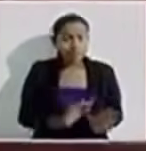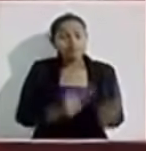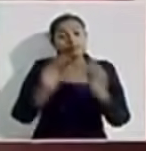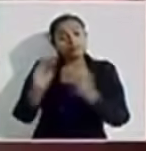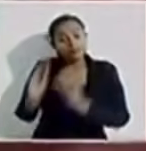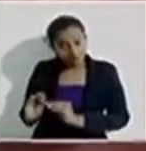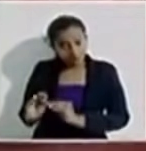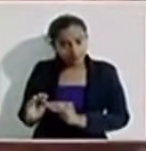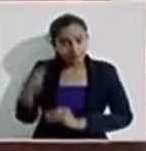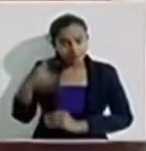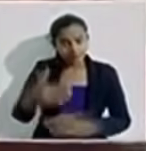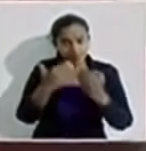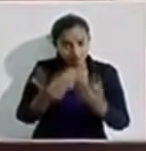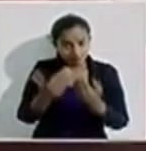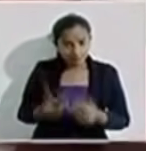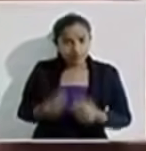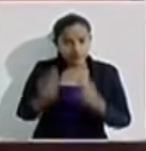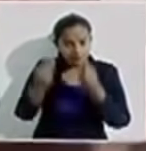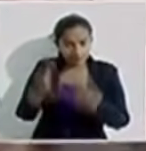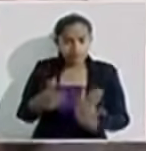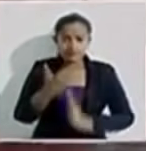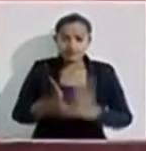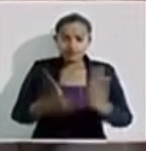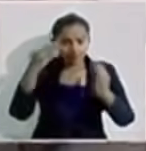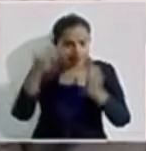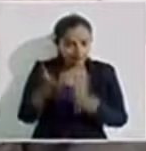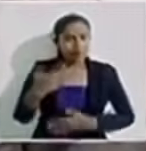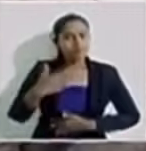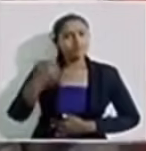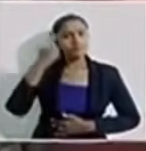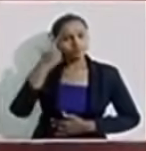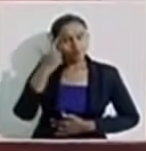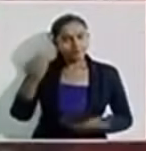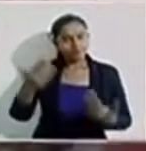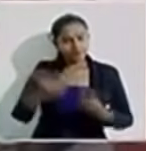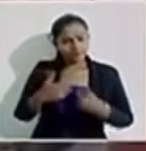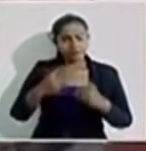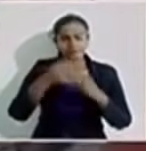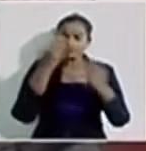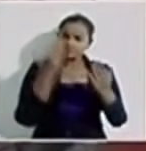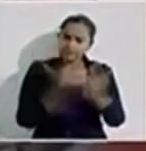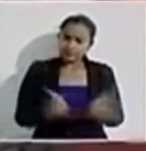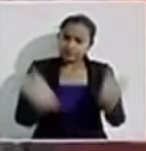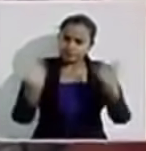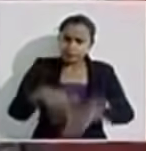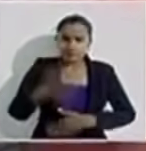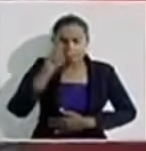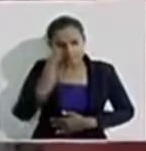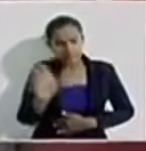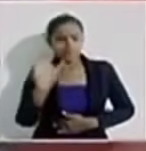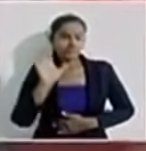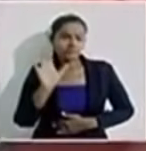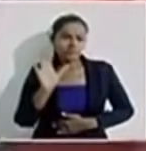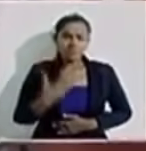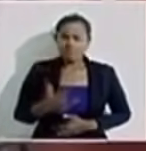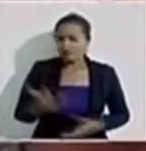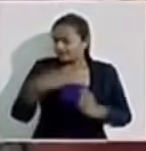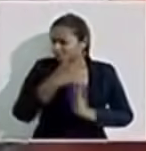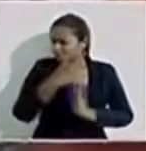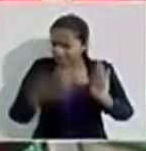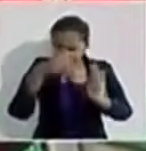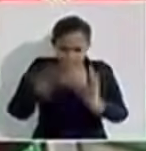Sri Lanka. I think our policy is come and see. There's nothing to hide here. Please come and